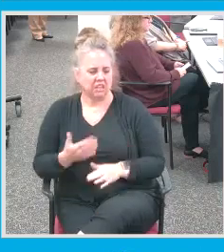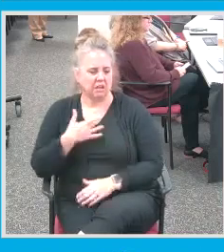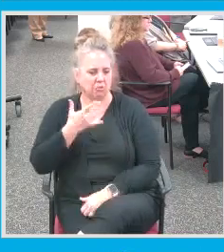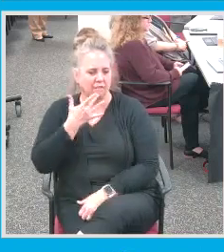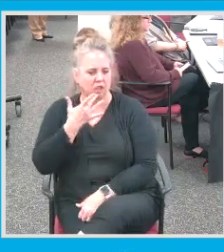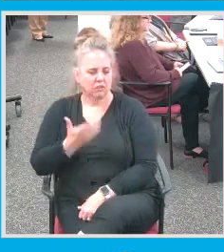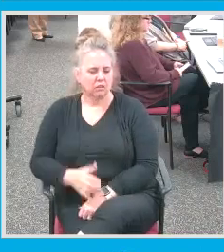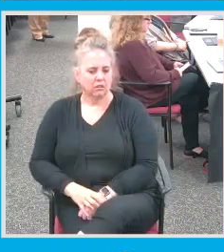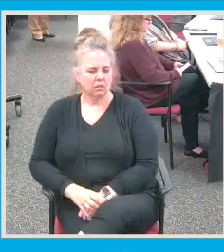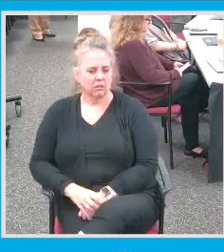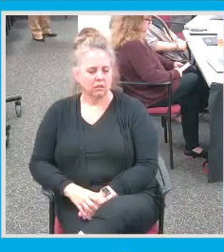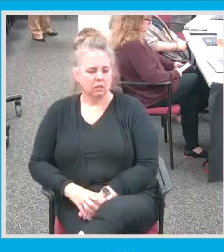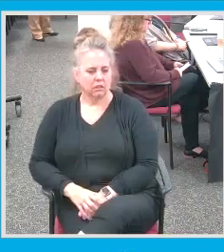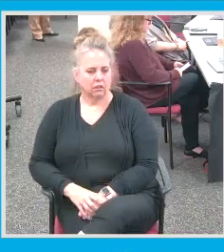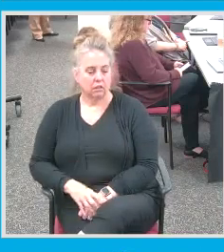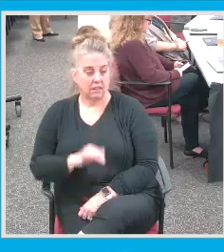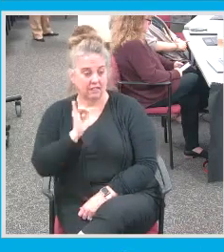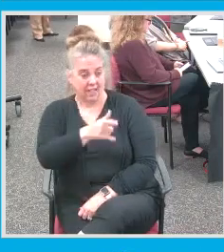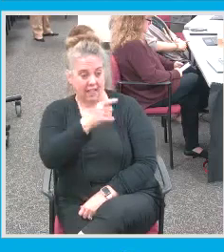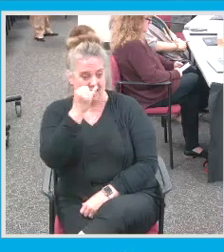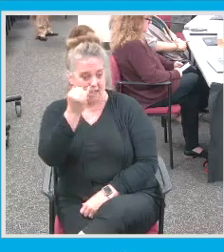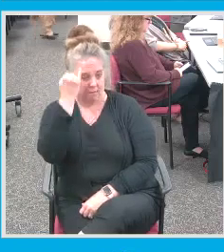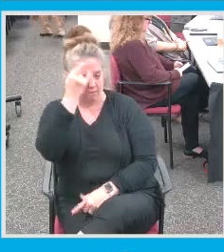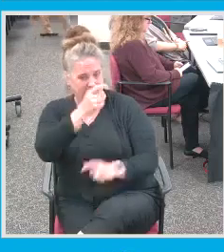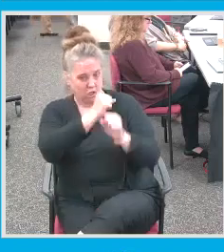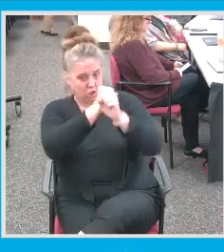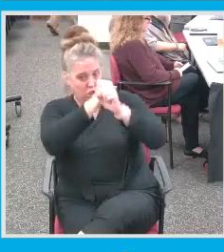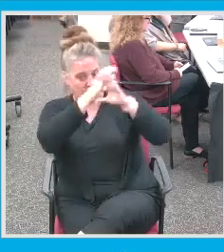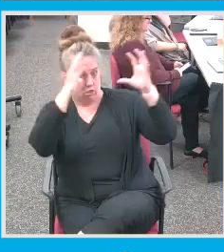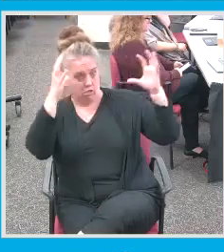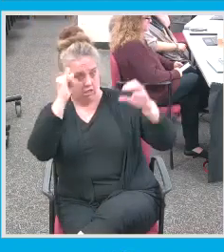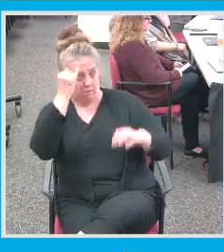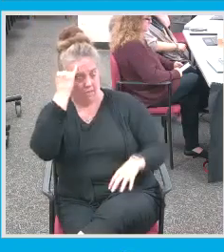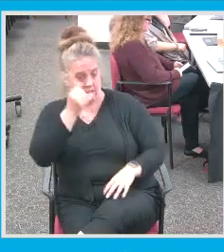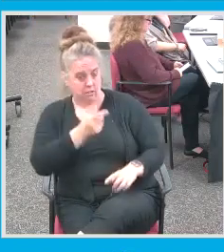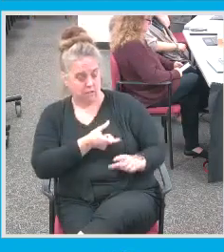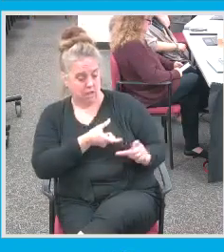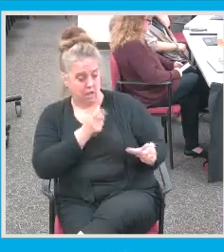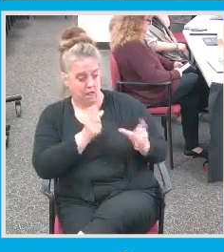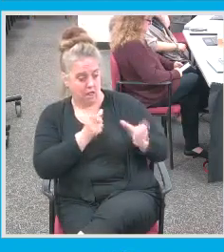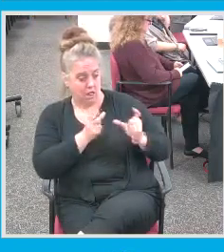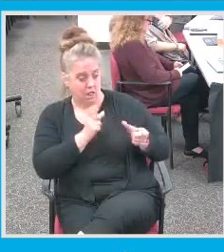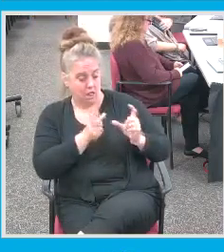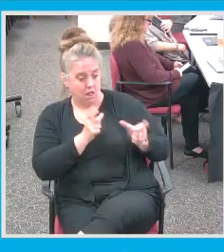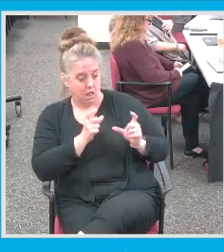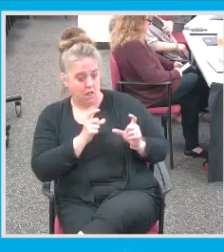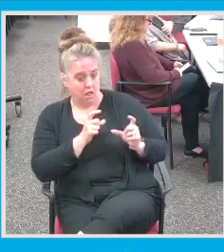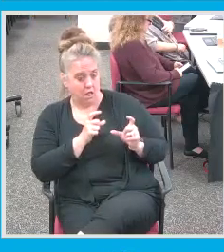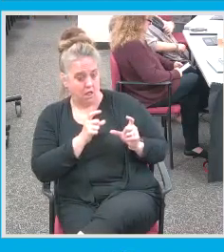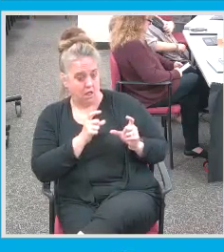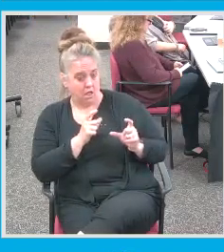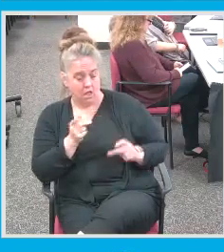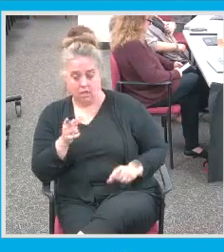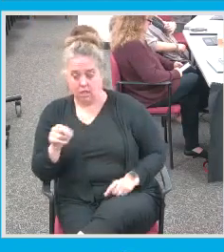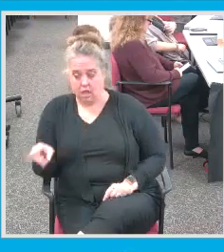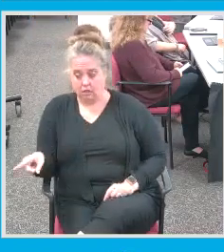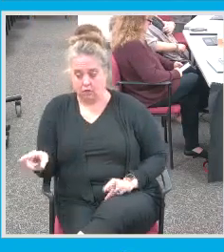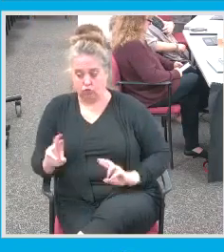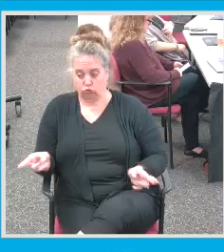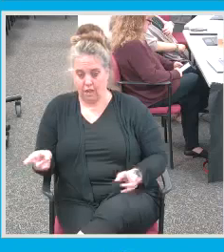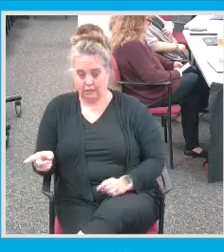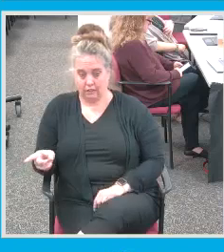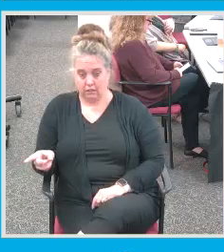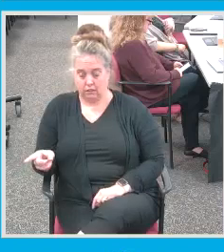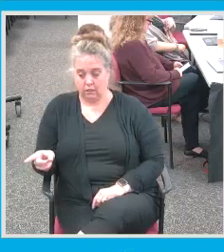crisis, you take those 10 drinks, and you take that readily accessible firearm, and you have a pretty lethal